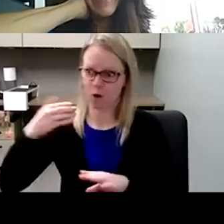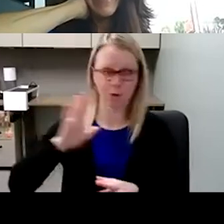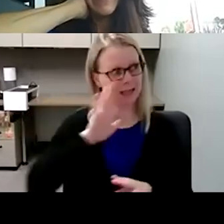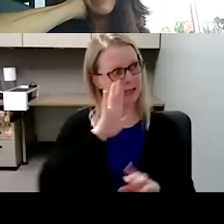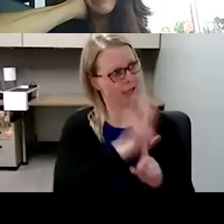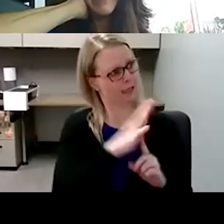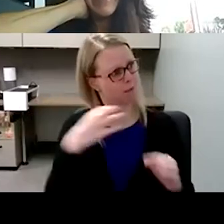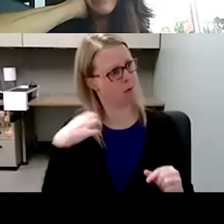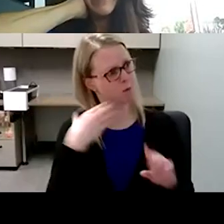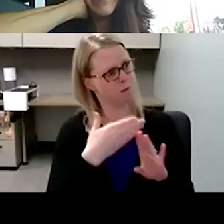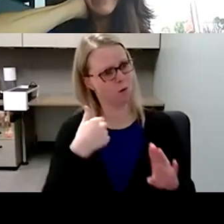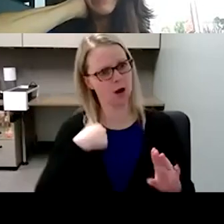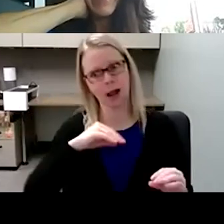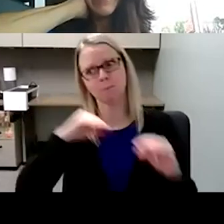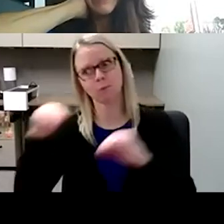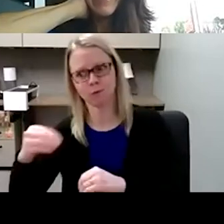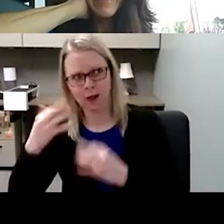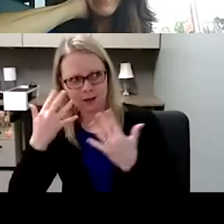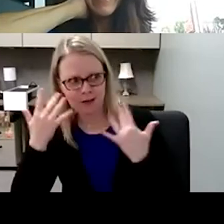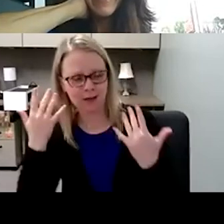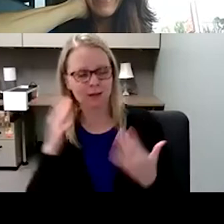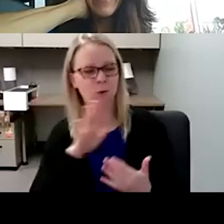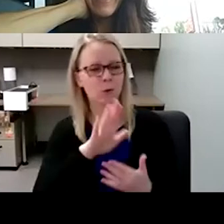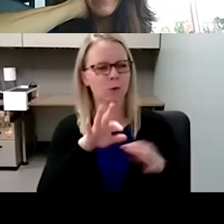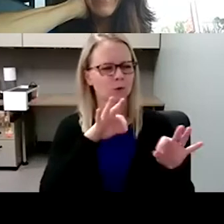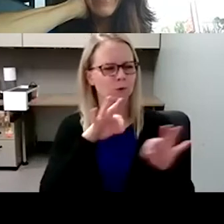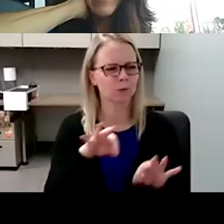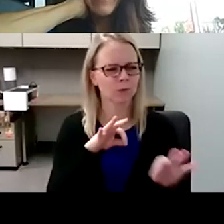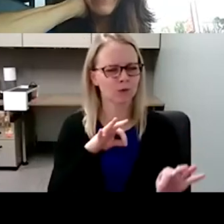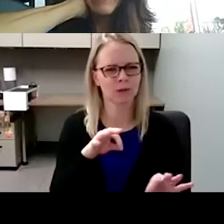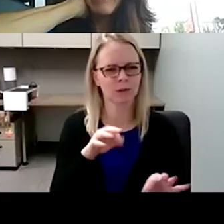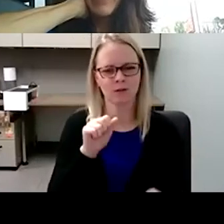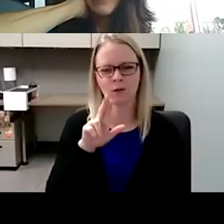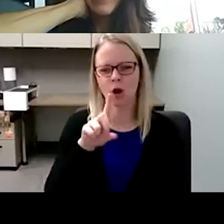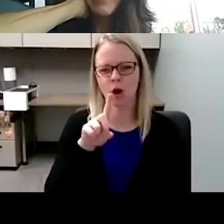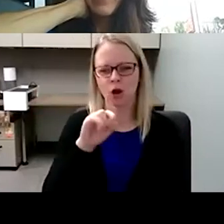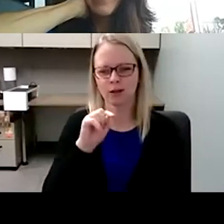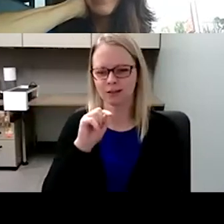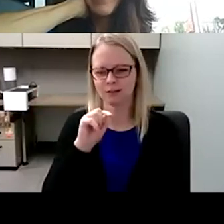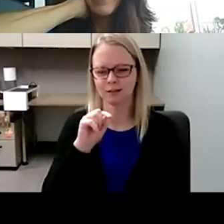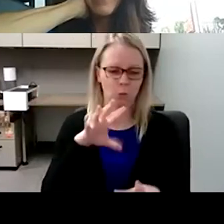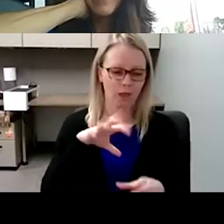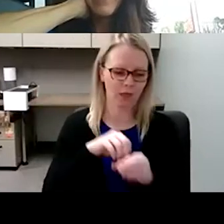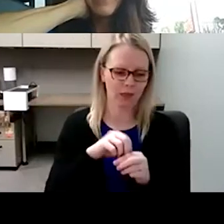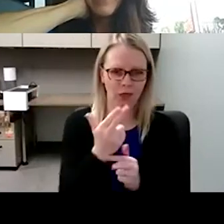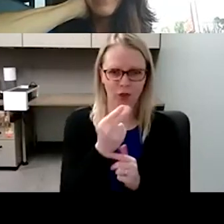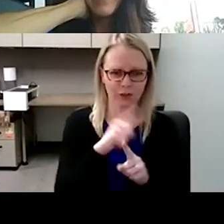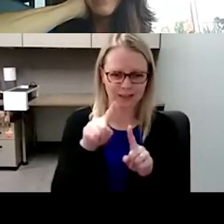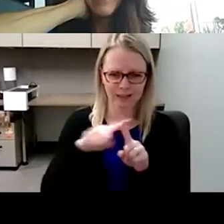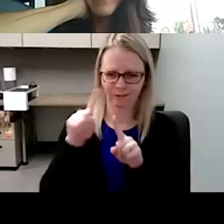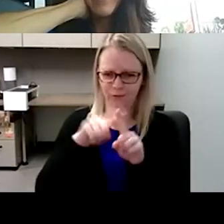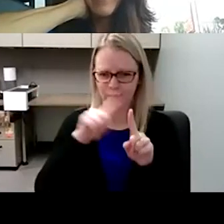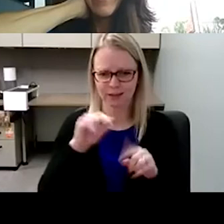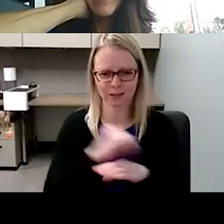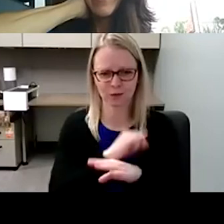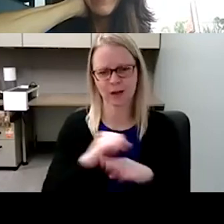hospitality. I got to say, your description of auditing and you know, 13 different industries, and it got me wishing I was back.